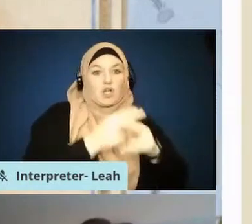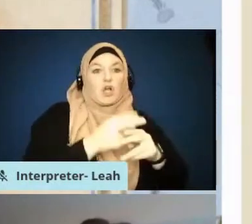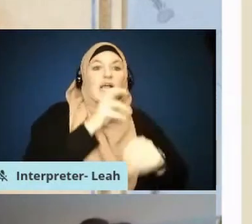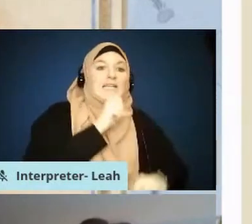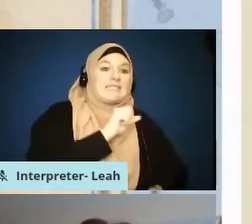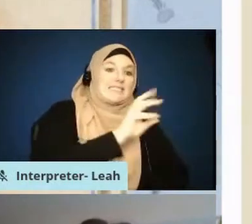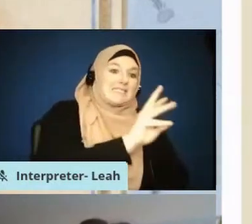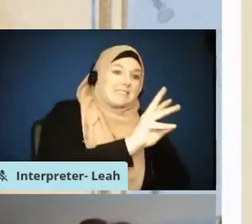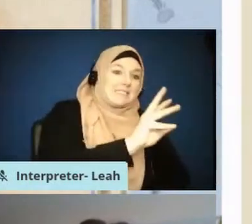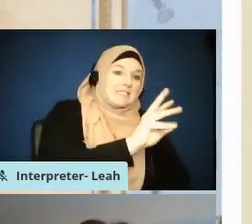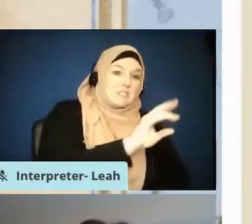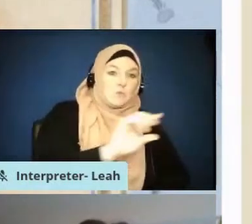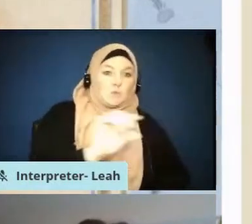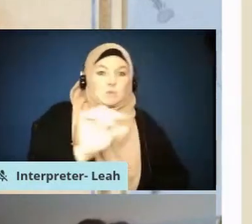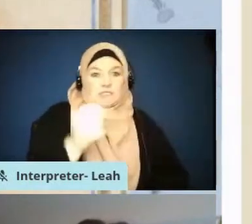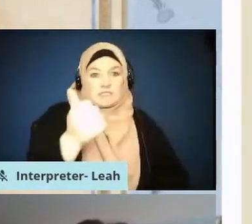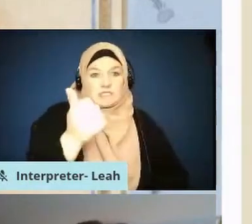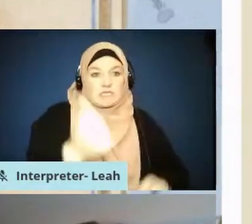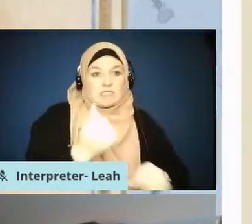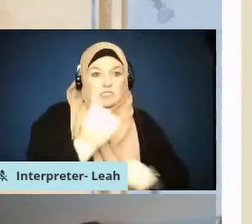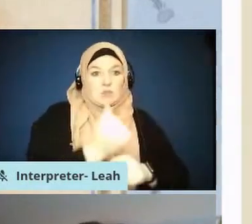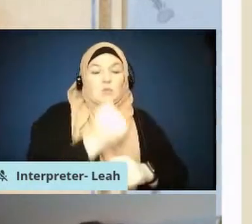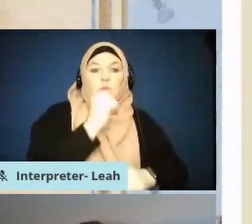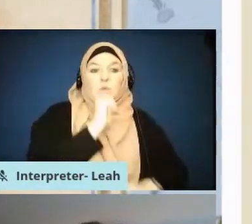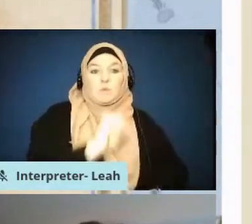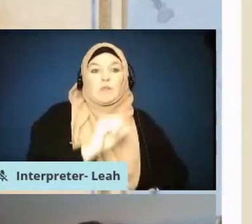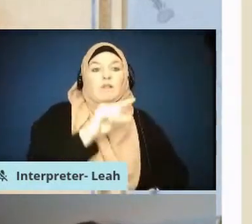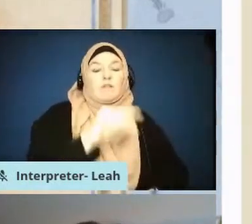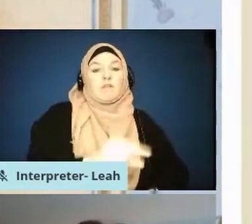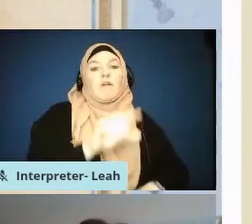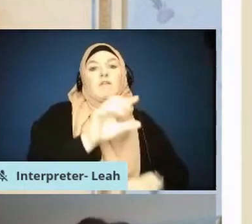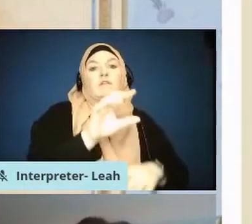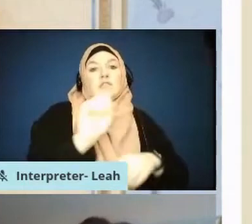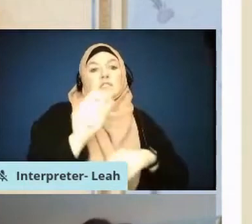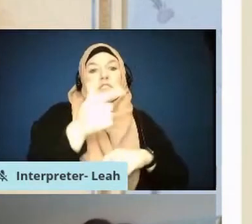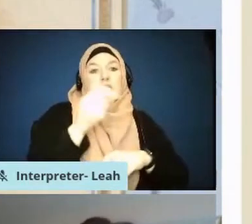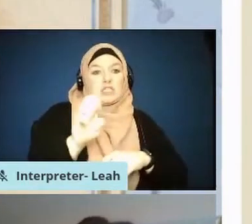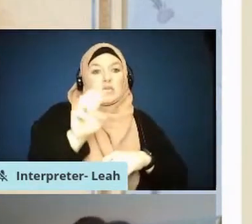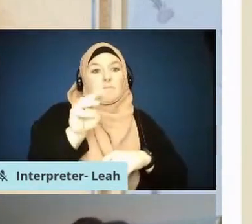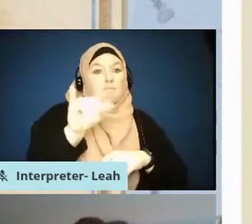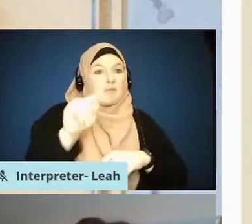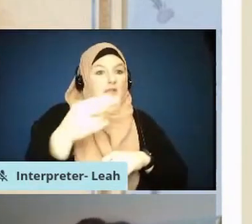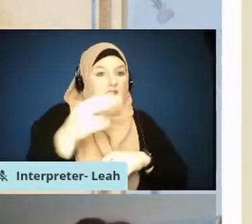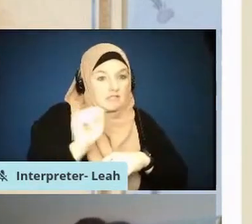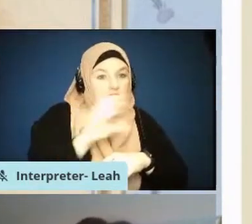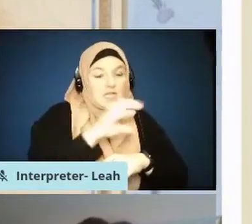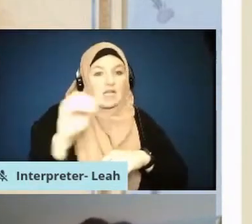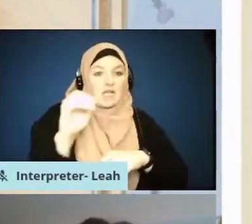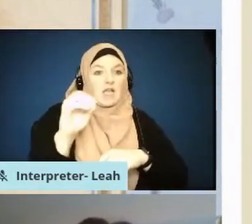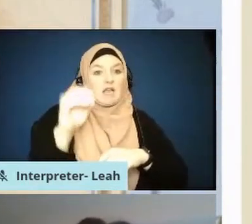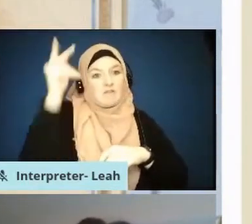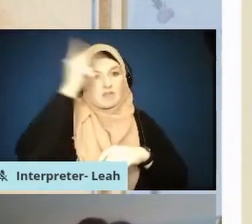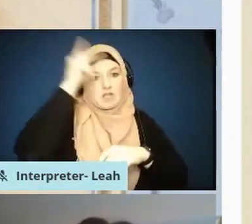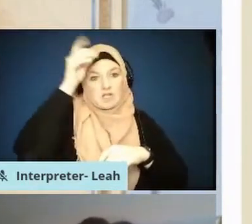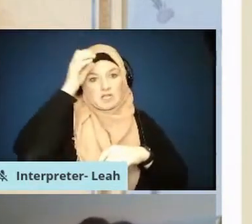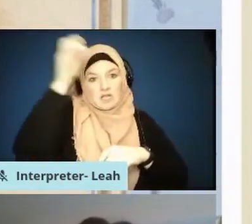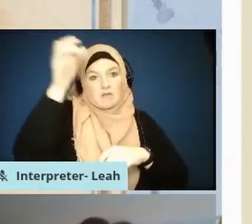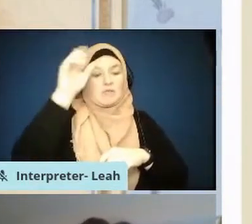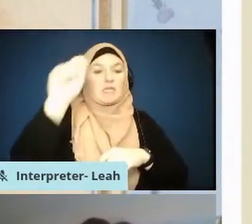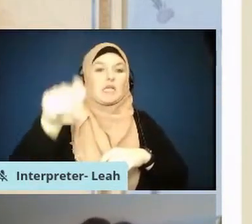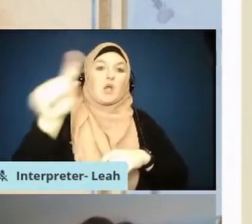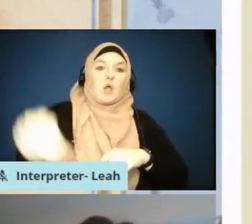6 to 10-year old. During this stage, myths and symbols and philosophical concepts can only